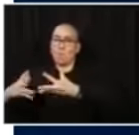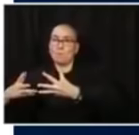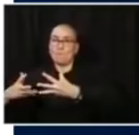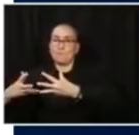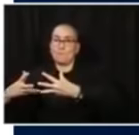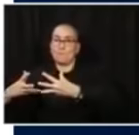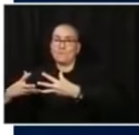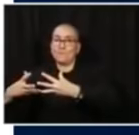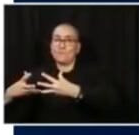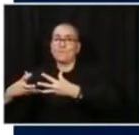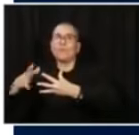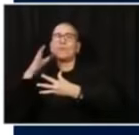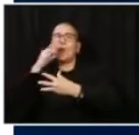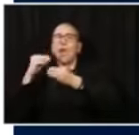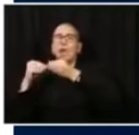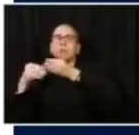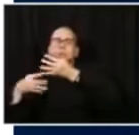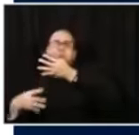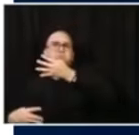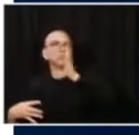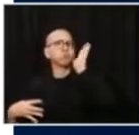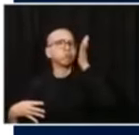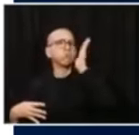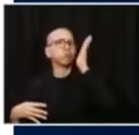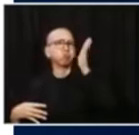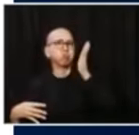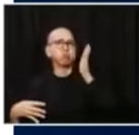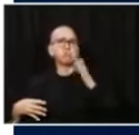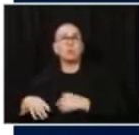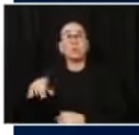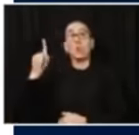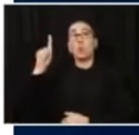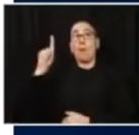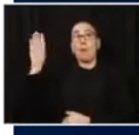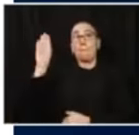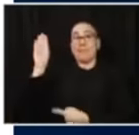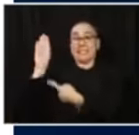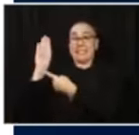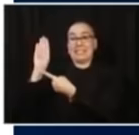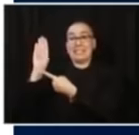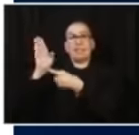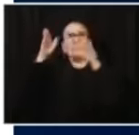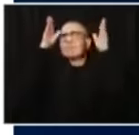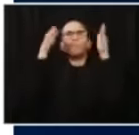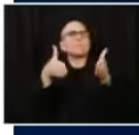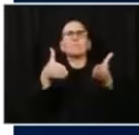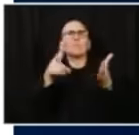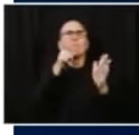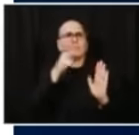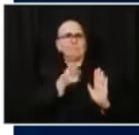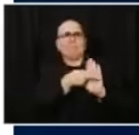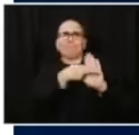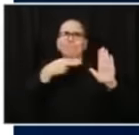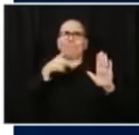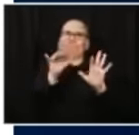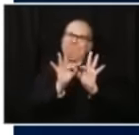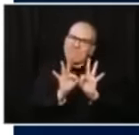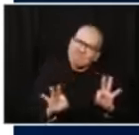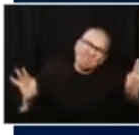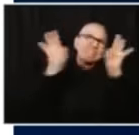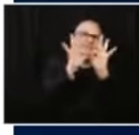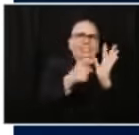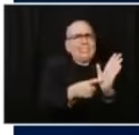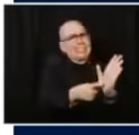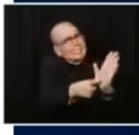it's projected that phase 1B will focus on essential workers, and phase 1C will look at individuals who